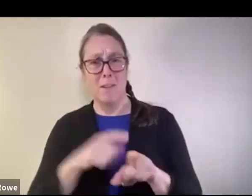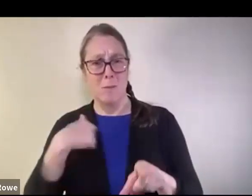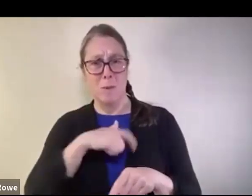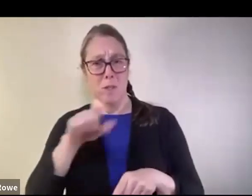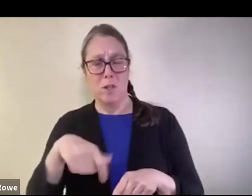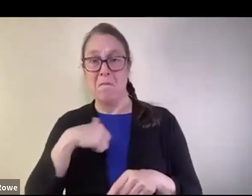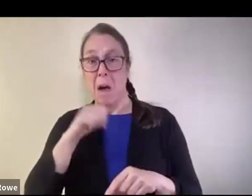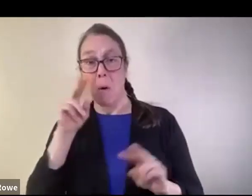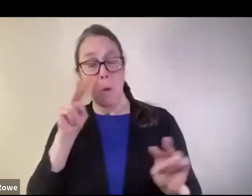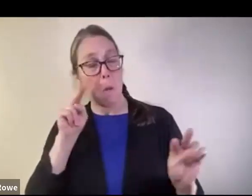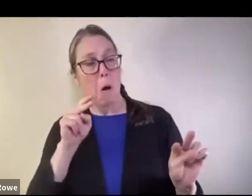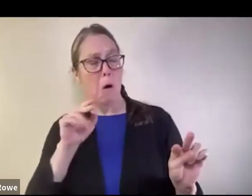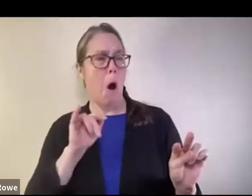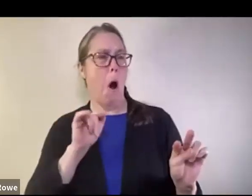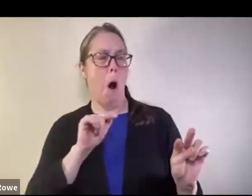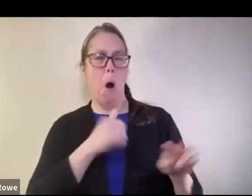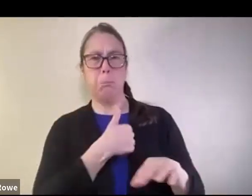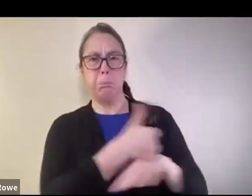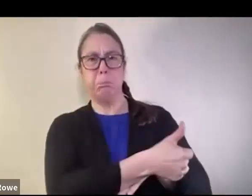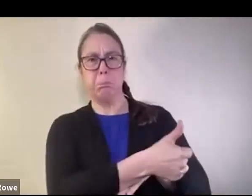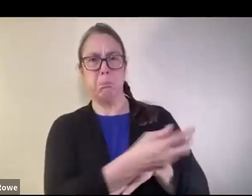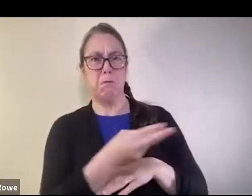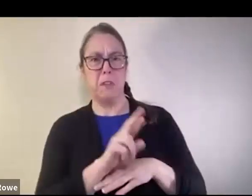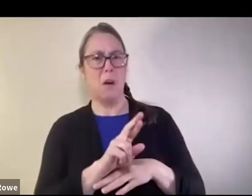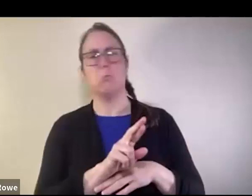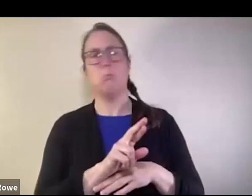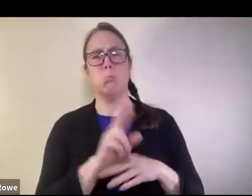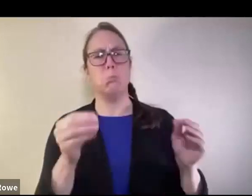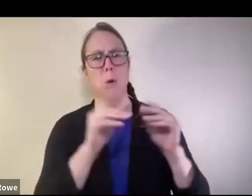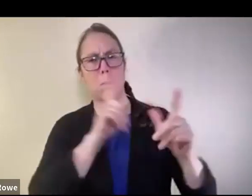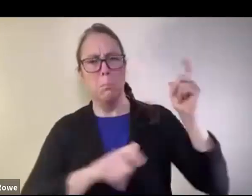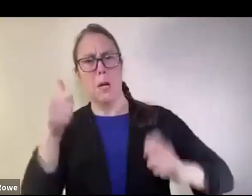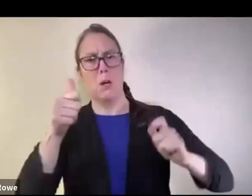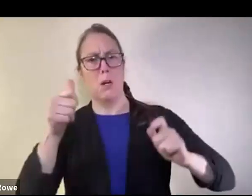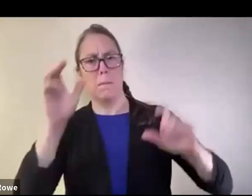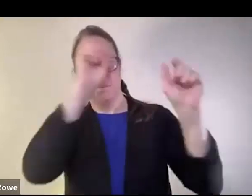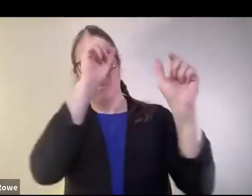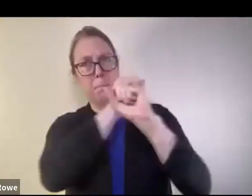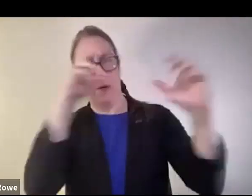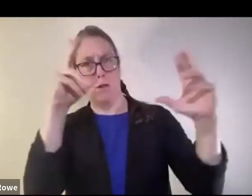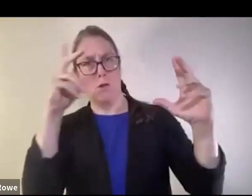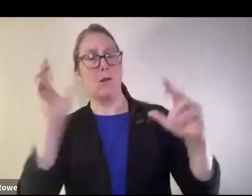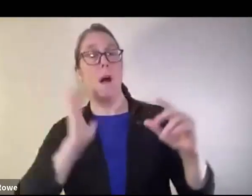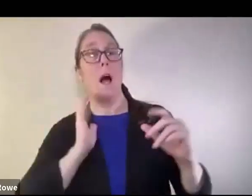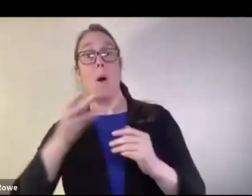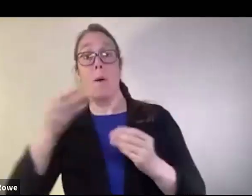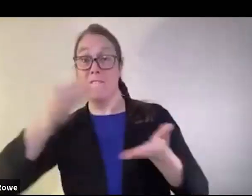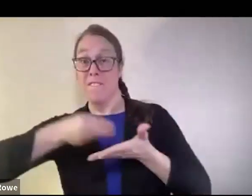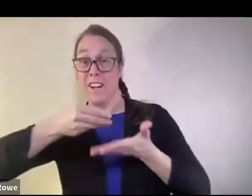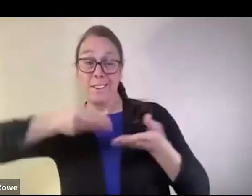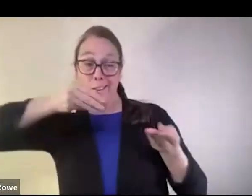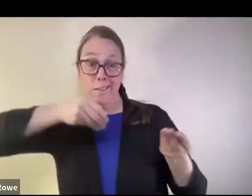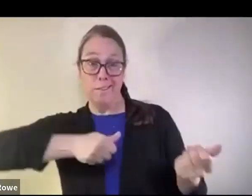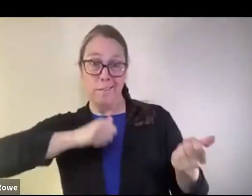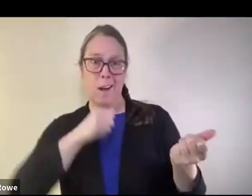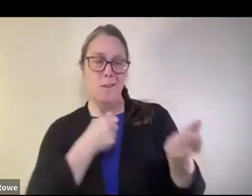I look at this as a greater picture. Our funding is not supportive of all the responsibilities